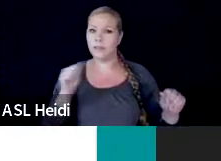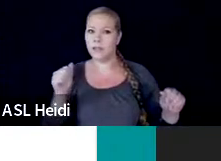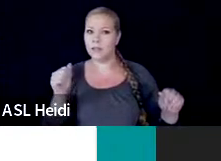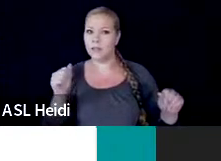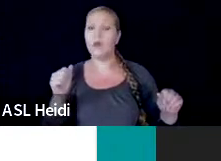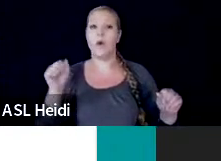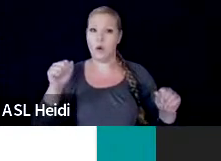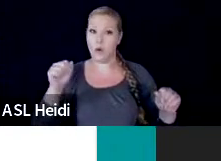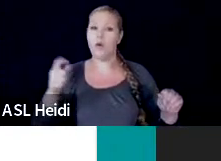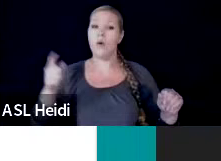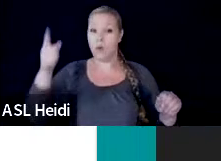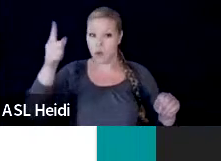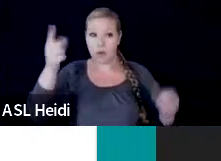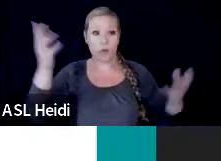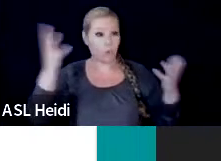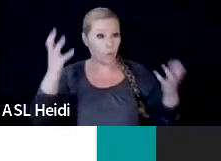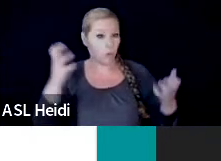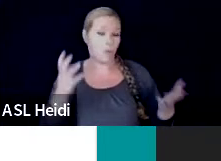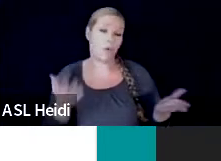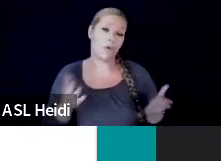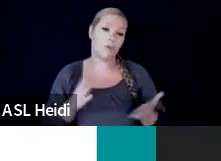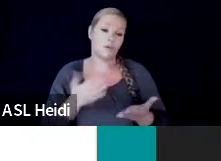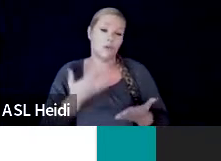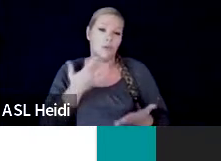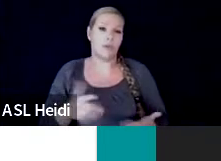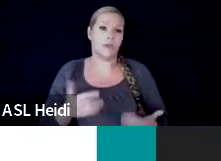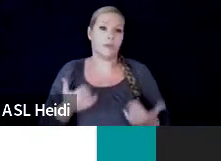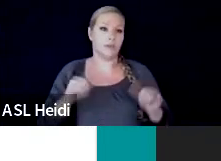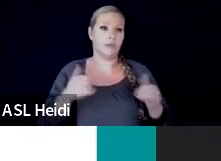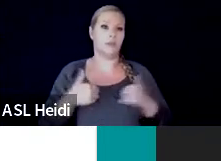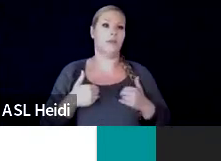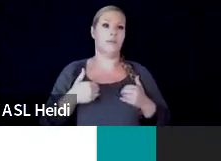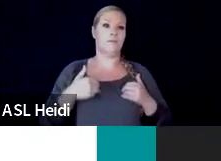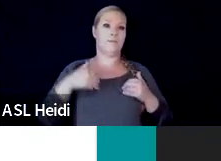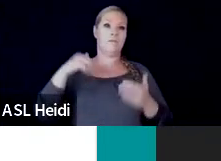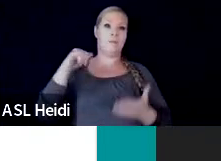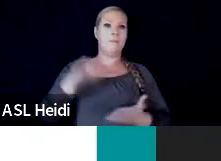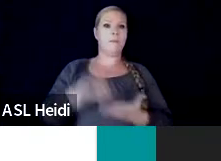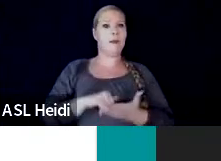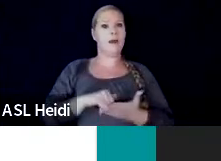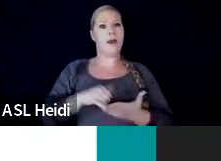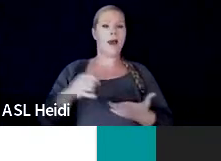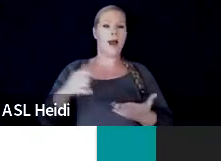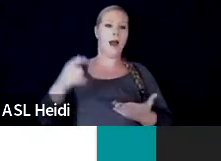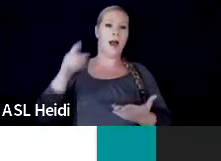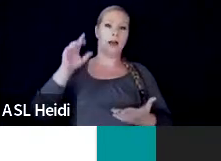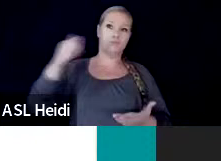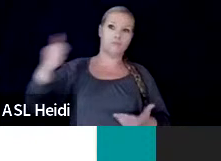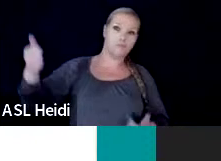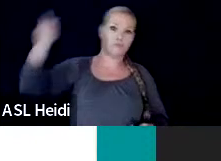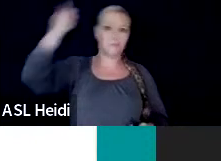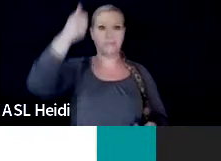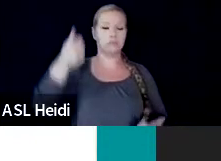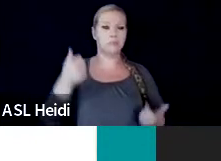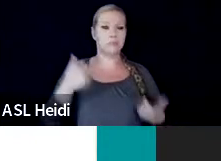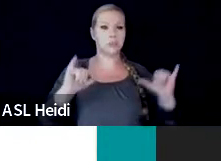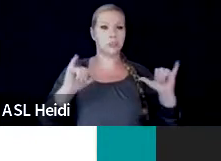commitment to the infrastructure funds moving forward.